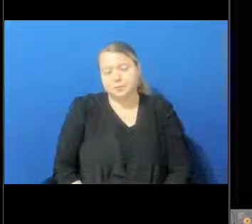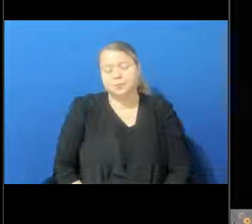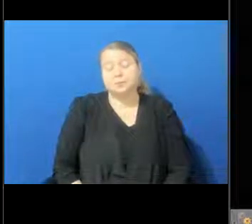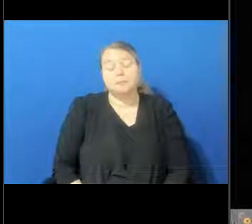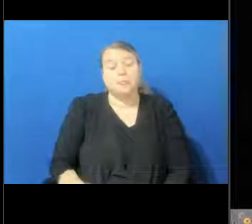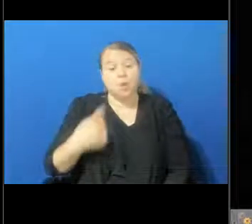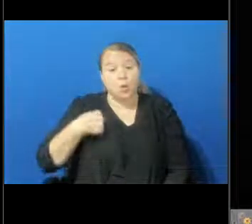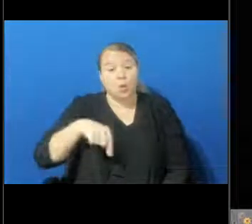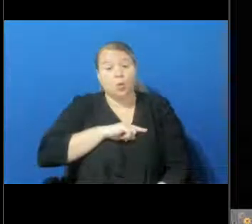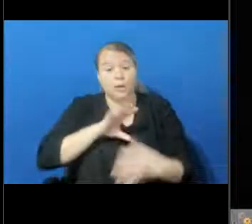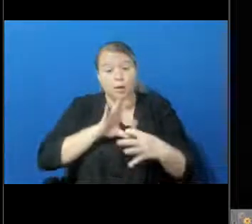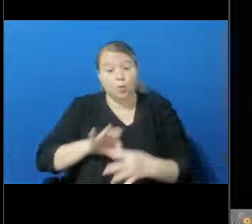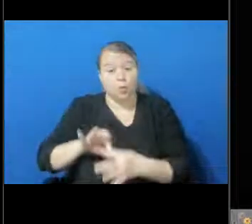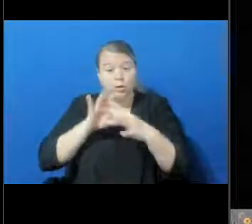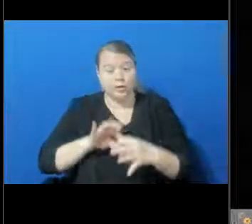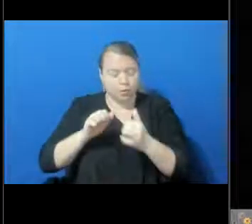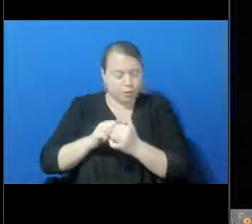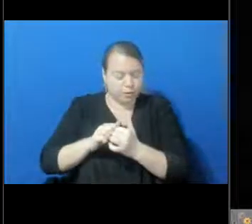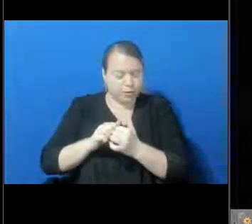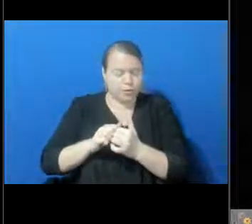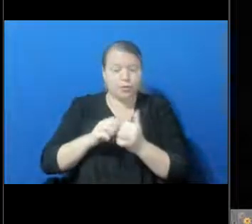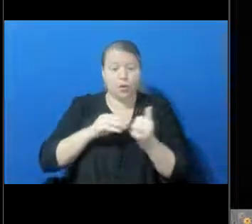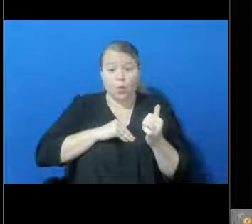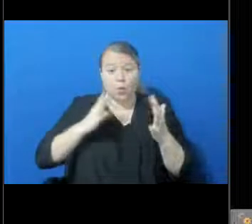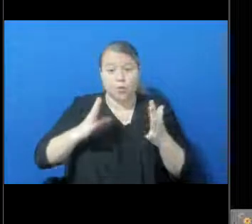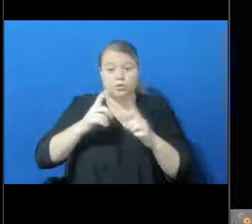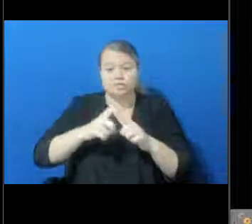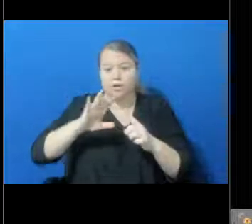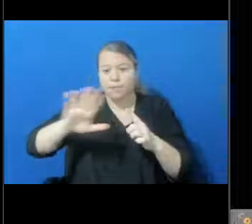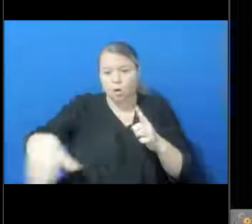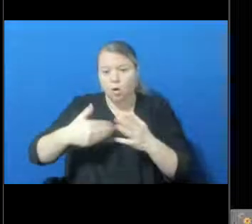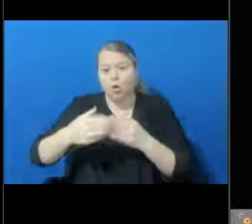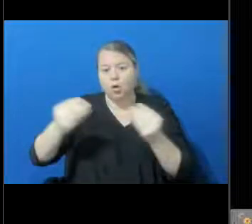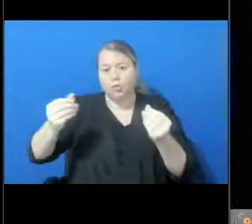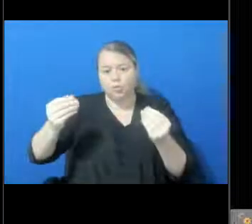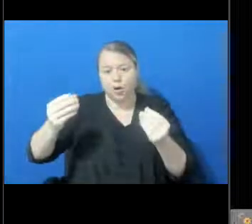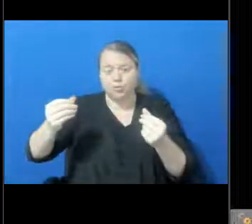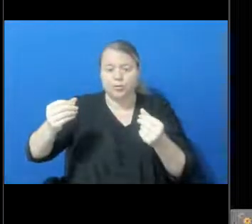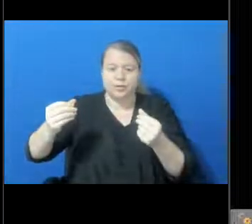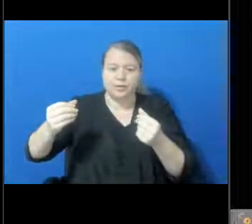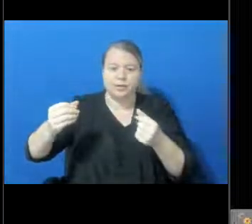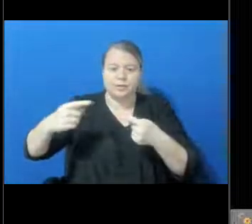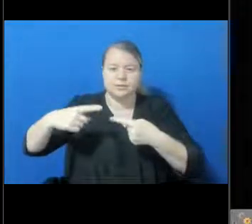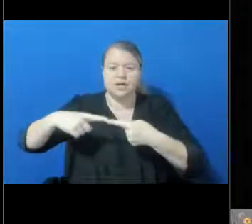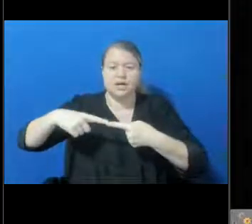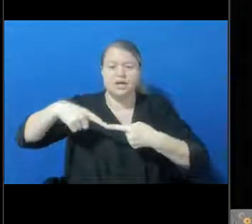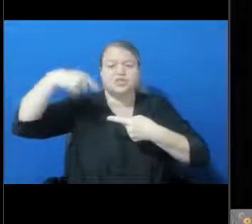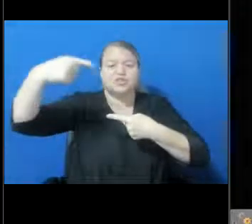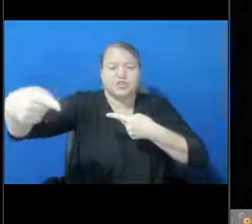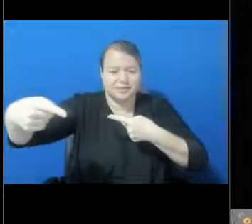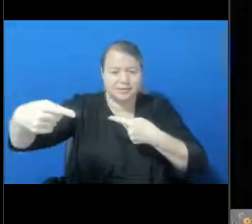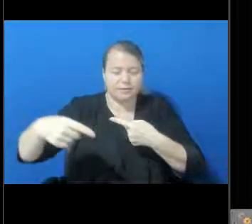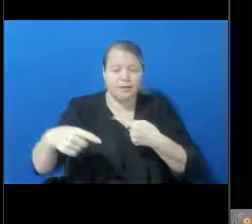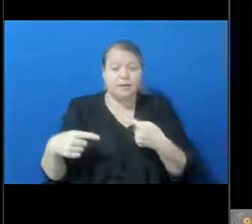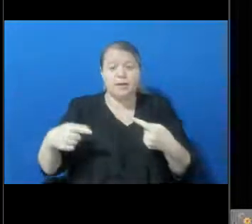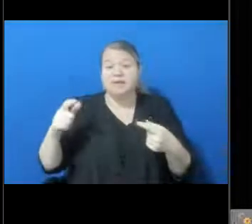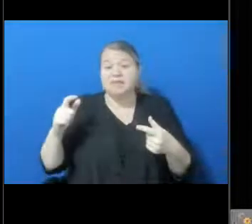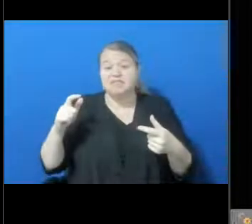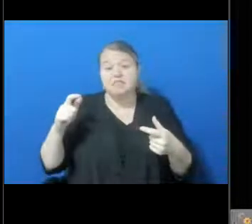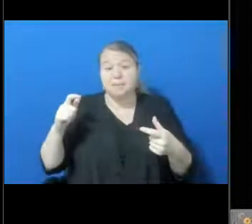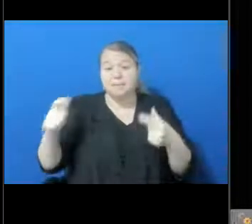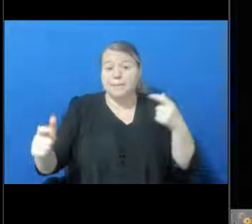the owners of all the other properties adjacent to this corridor. And the major stakeholder in this project